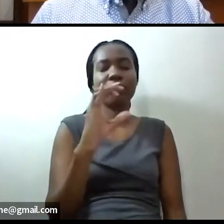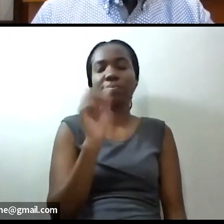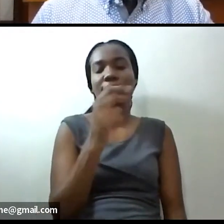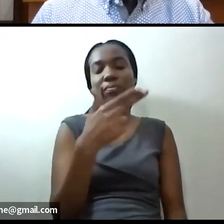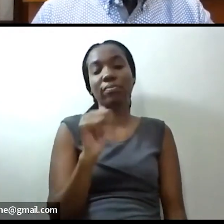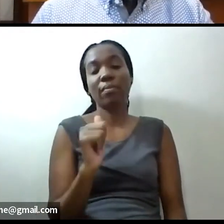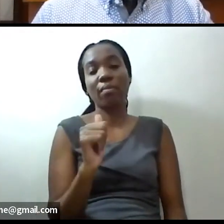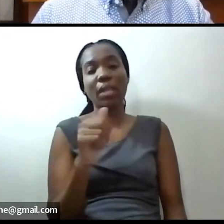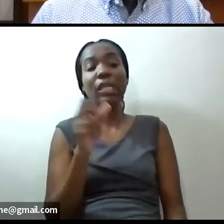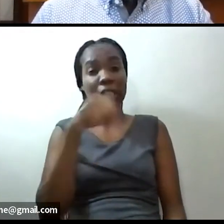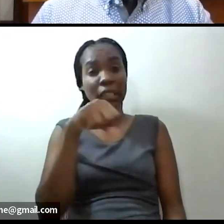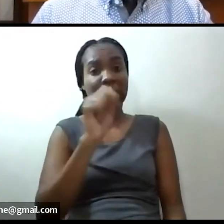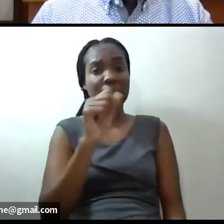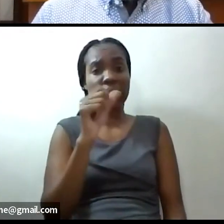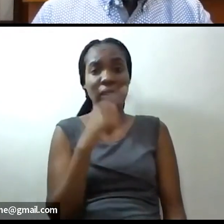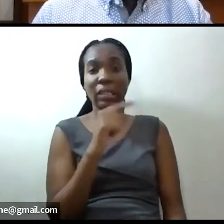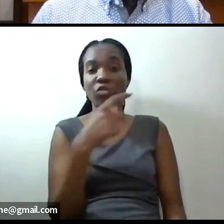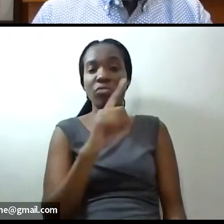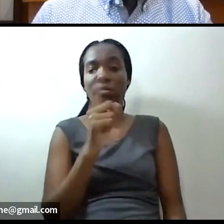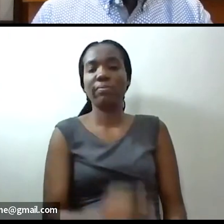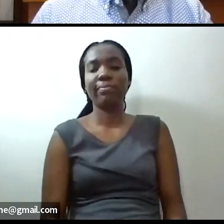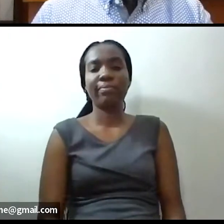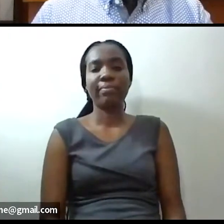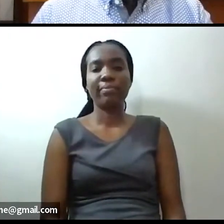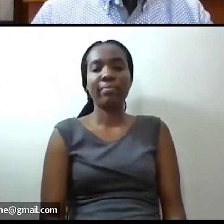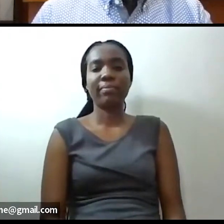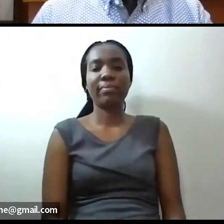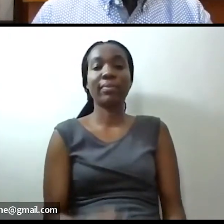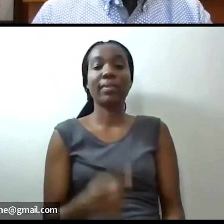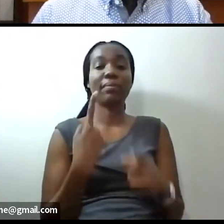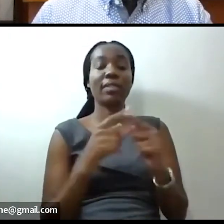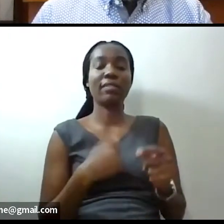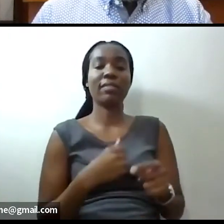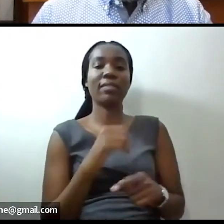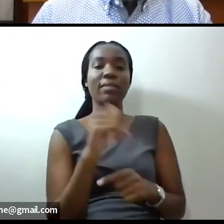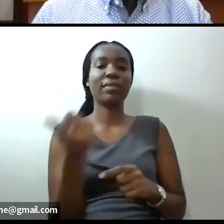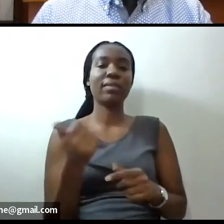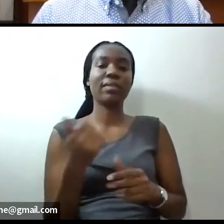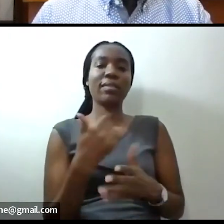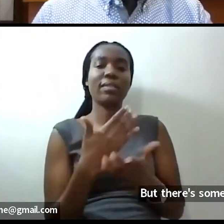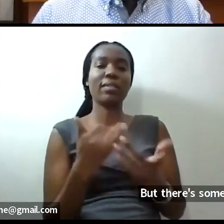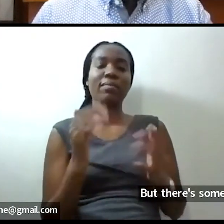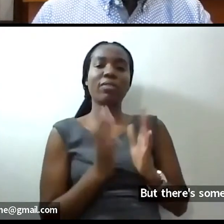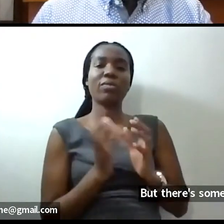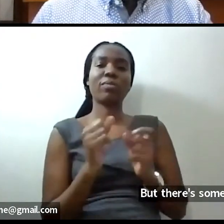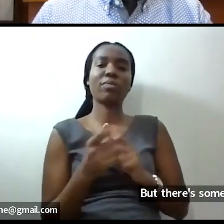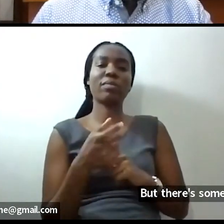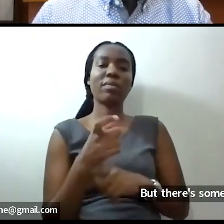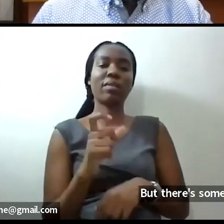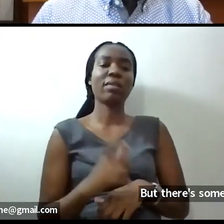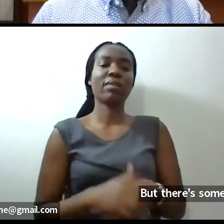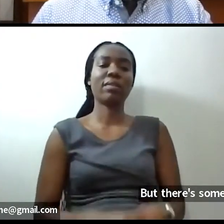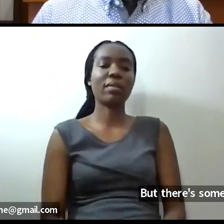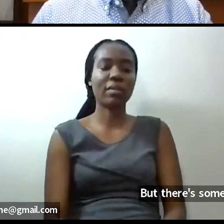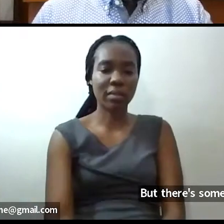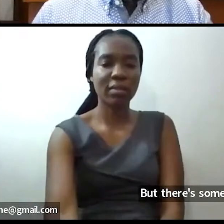info@fib.co.ke. Yes, that is correct. But there's something here. Can one increase the bond amount at any point in time, like money